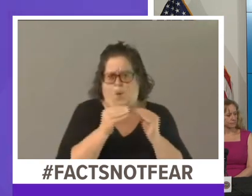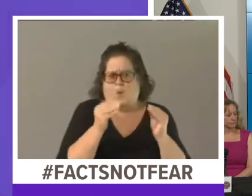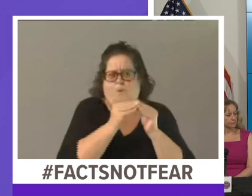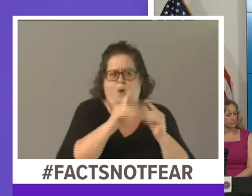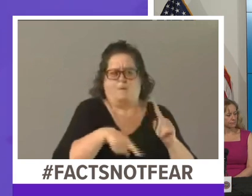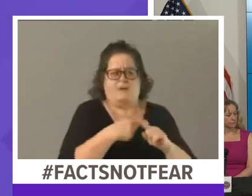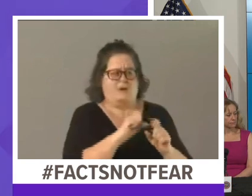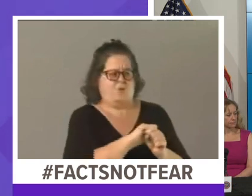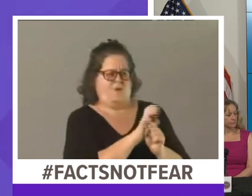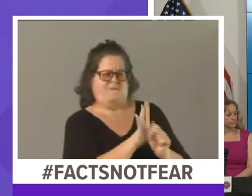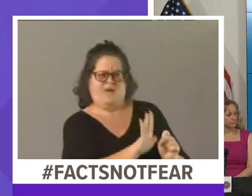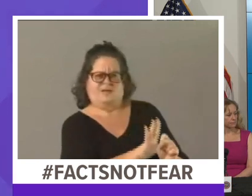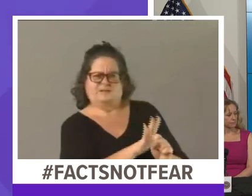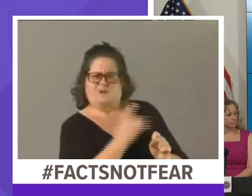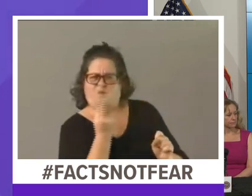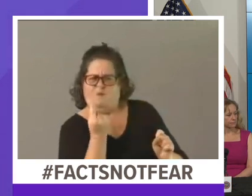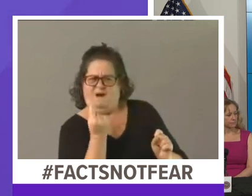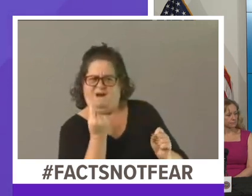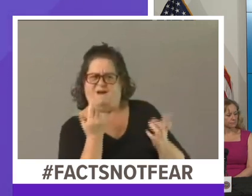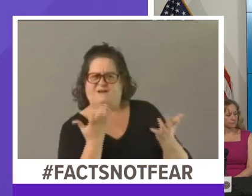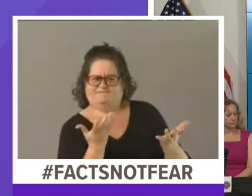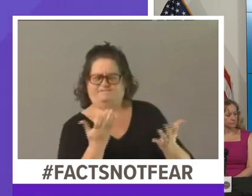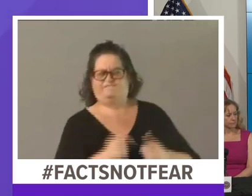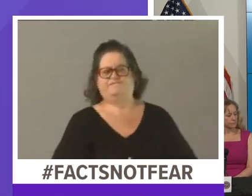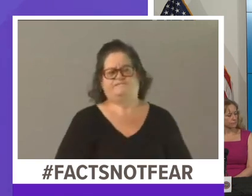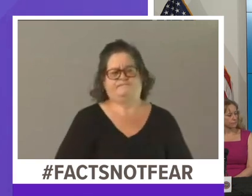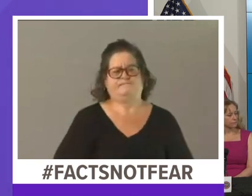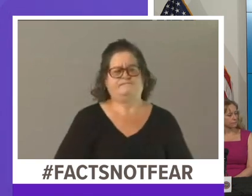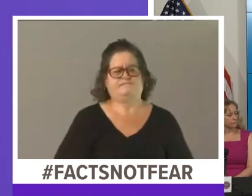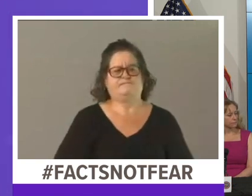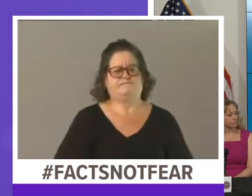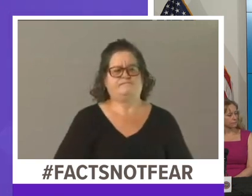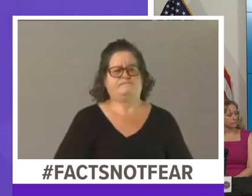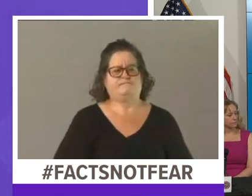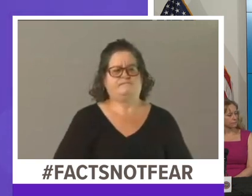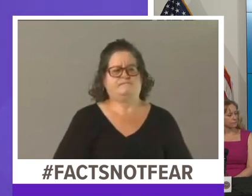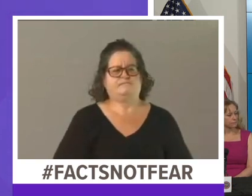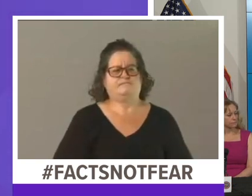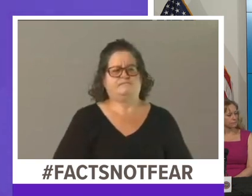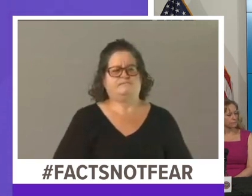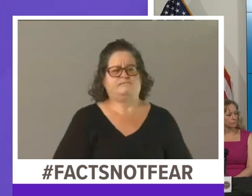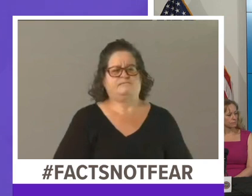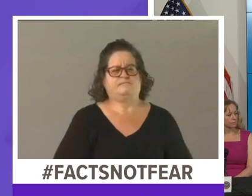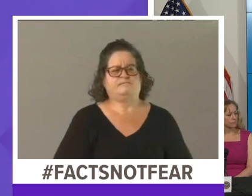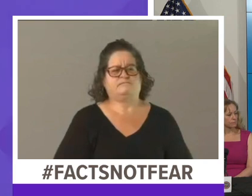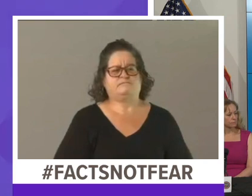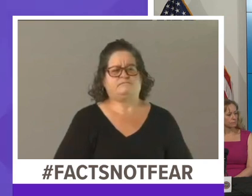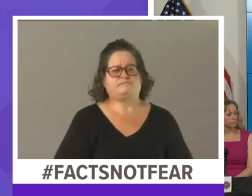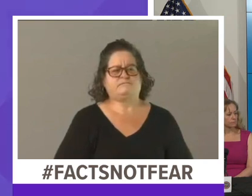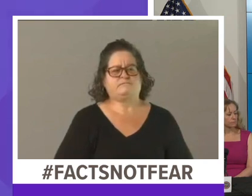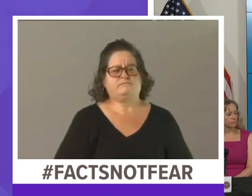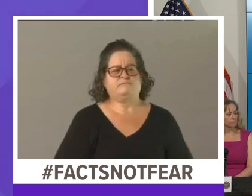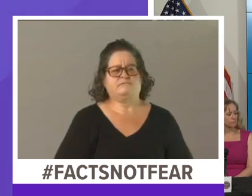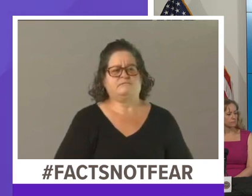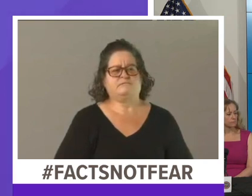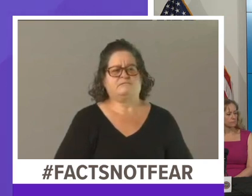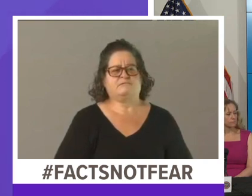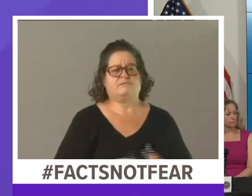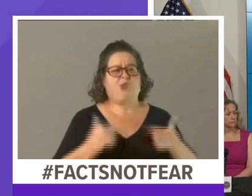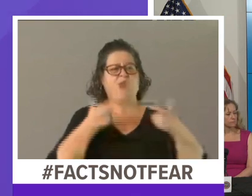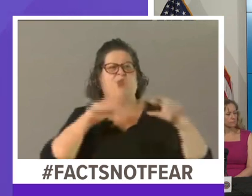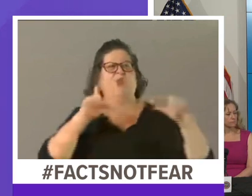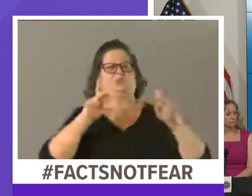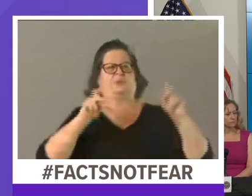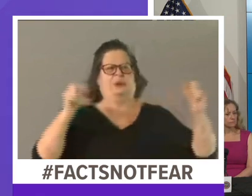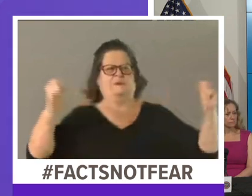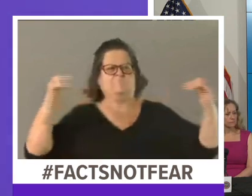unhappy but necessary business of breaking up large gatherings